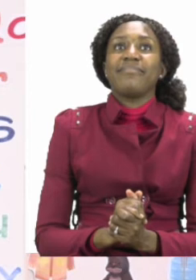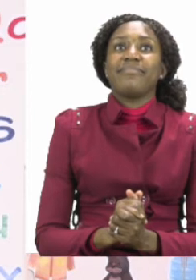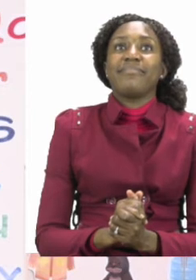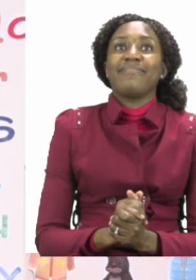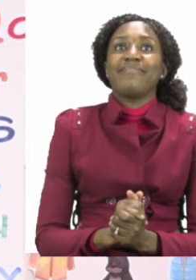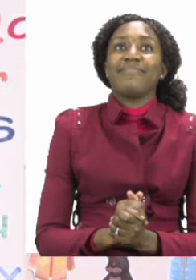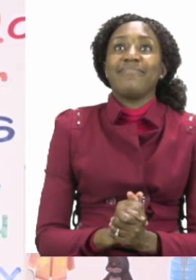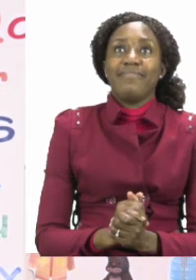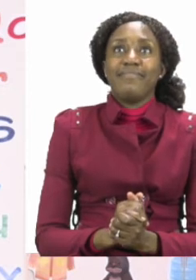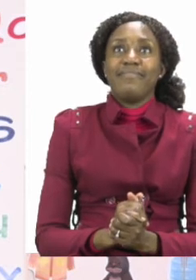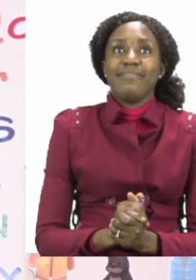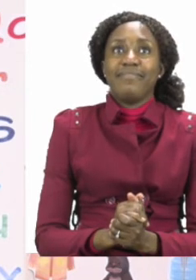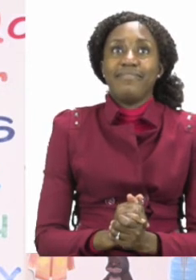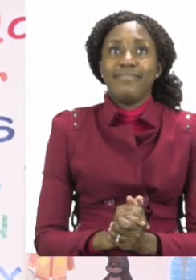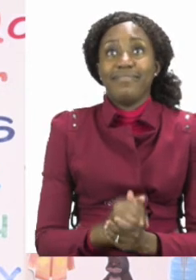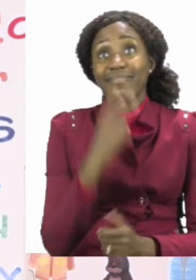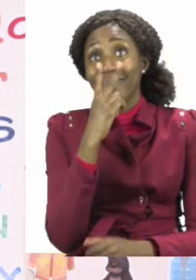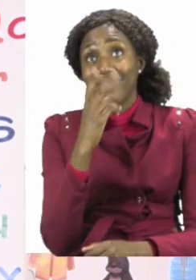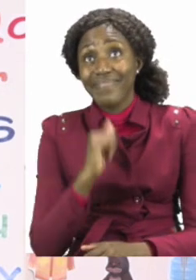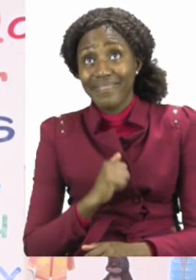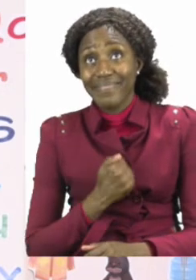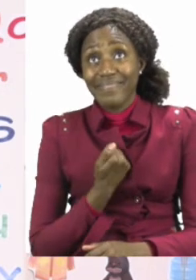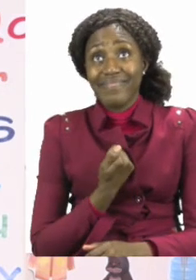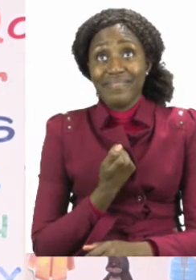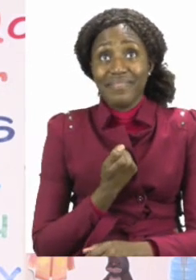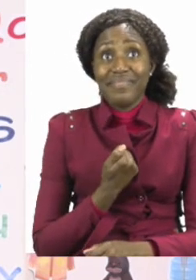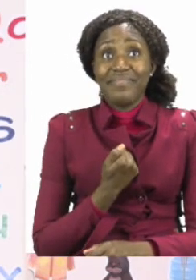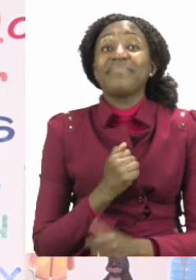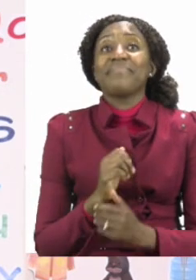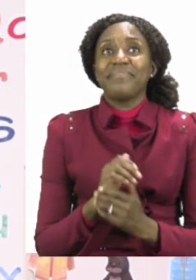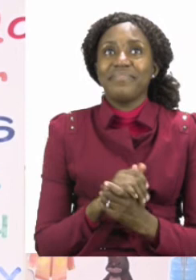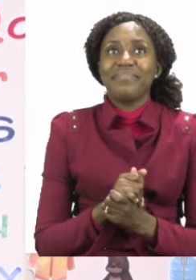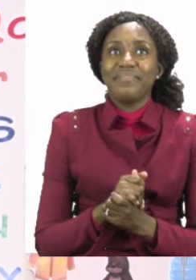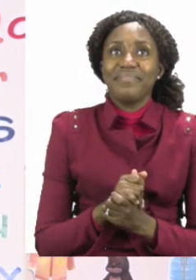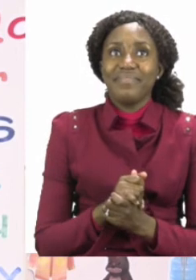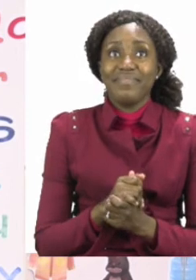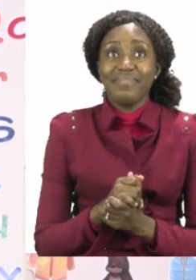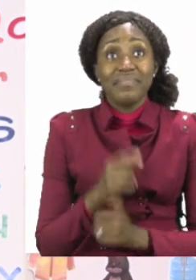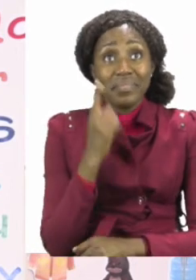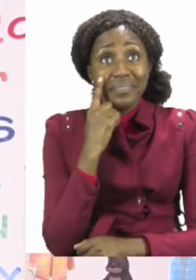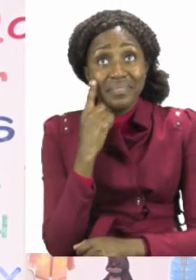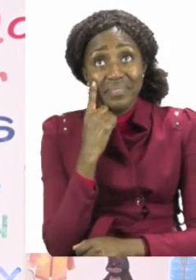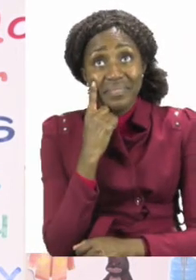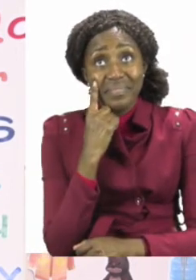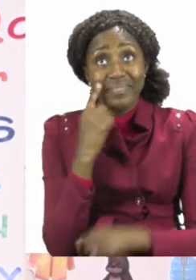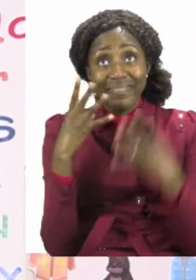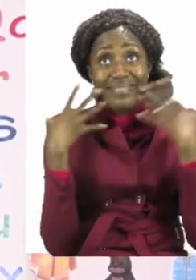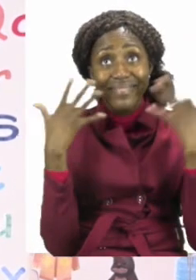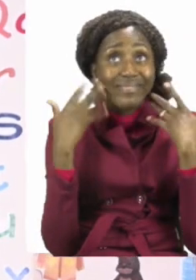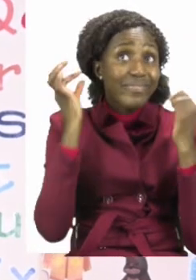Now, boys and girls, this is my picture so far. Can you see my cat